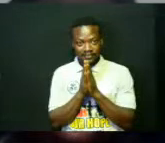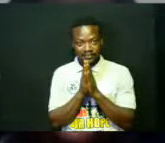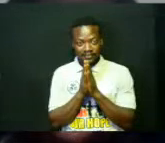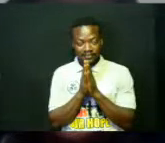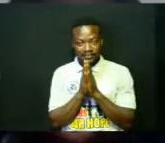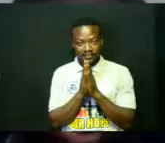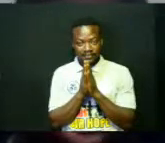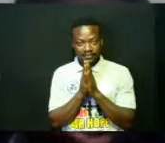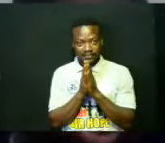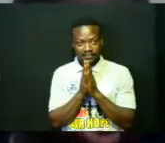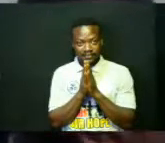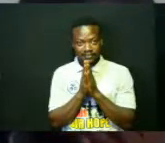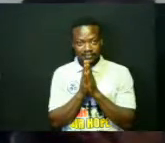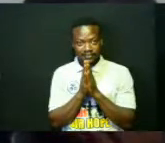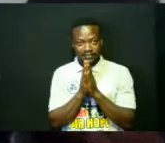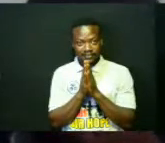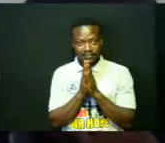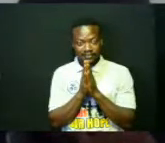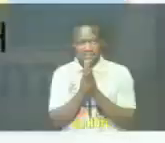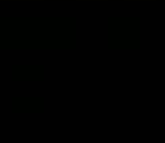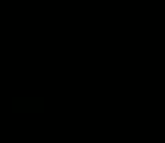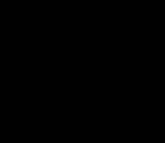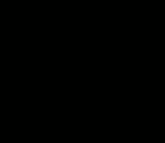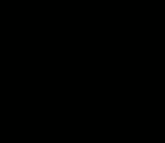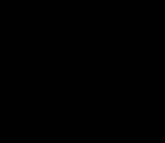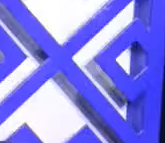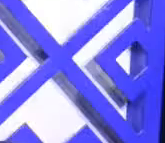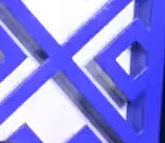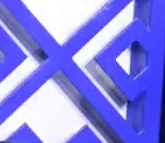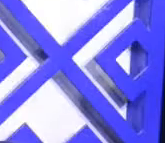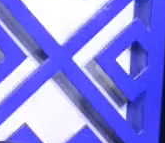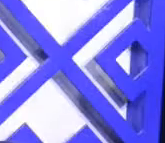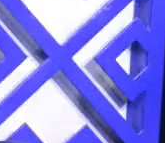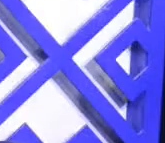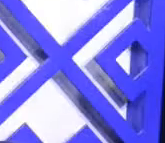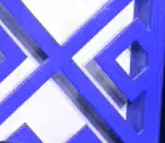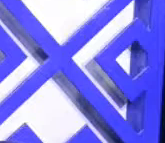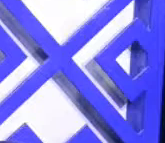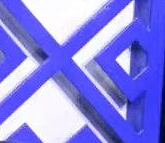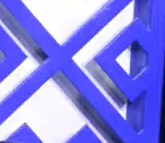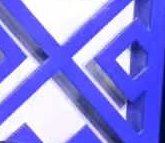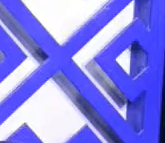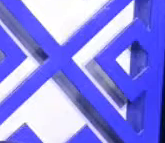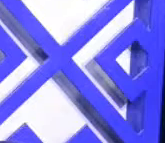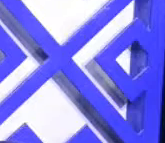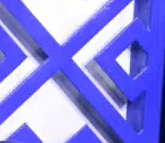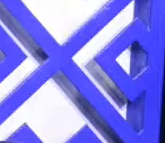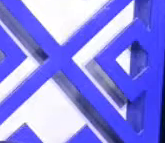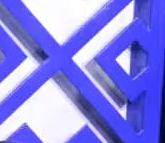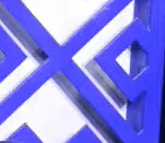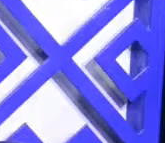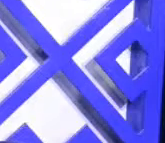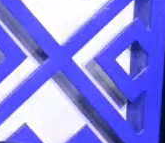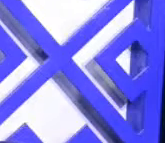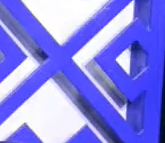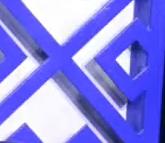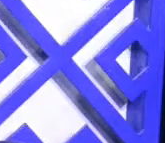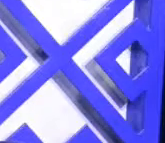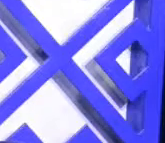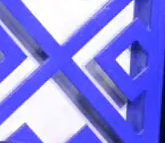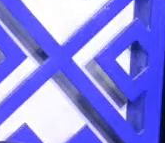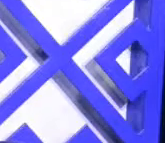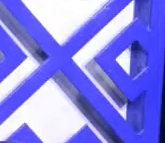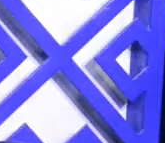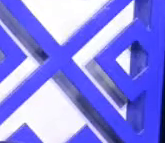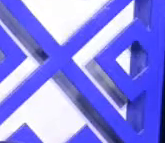Lord. Take glory, Lord. Take glory, Lord. We cannot thank you enough. We are grateful unto you, Lord. Take all the praise. Take all